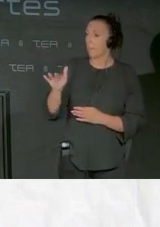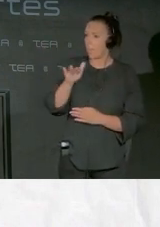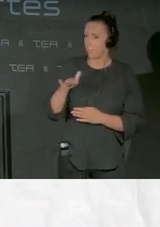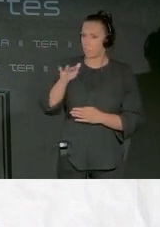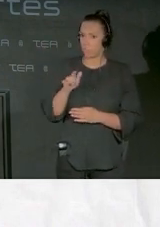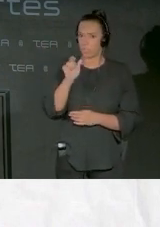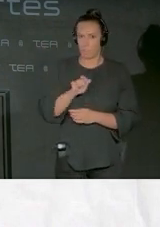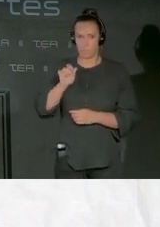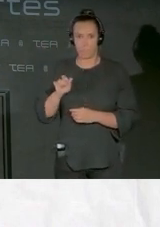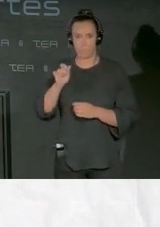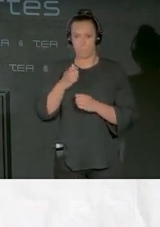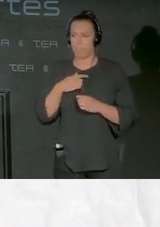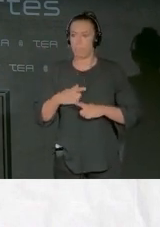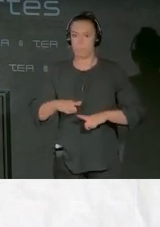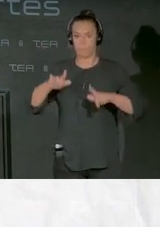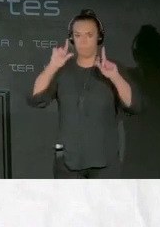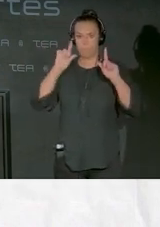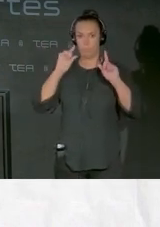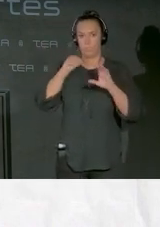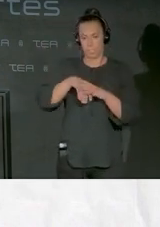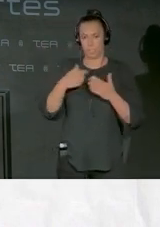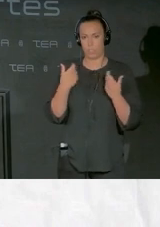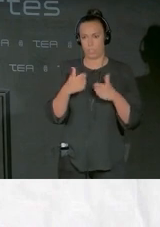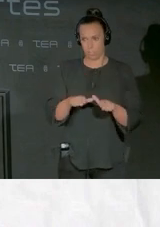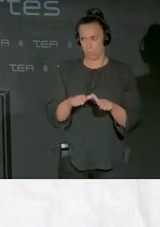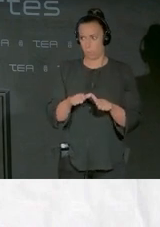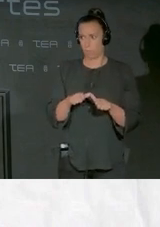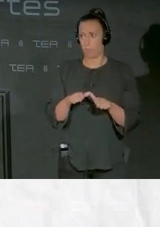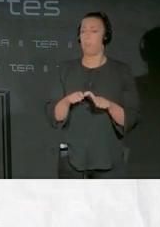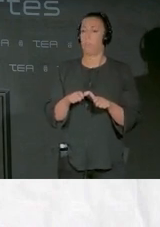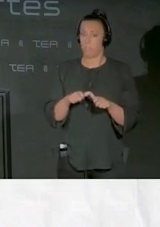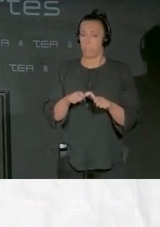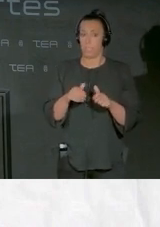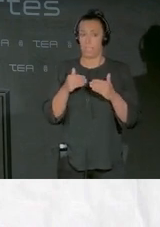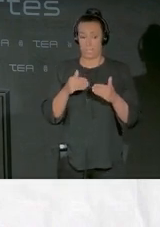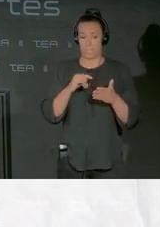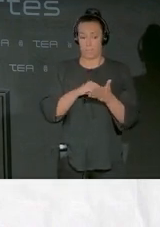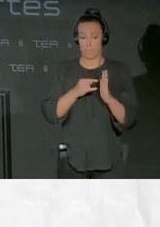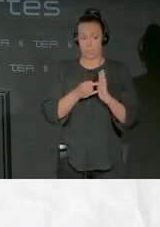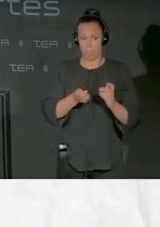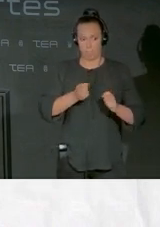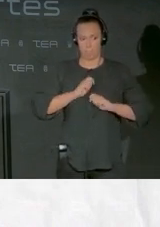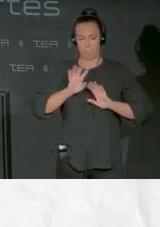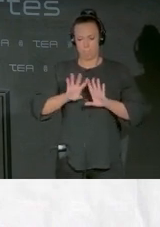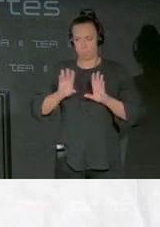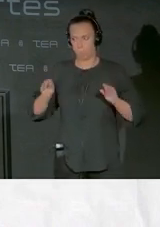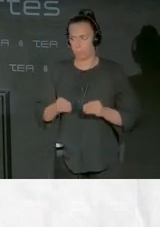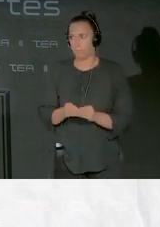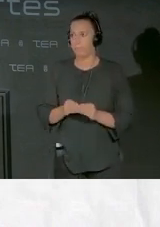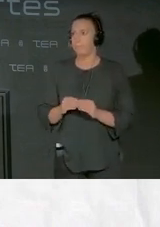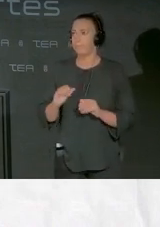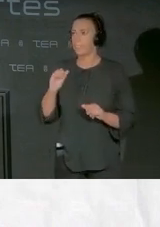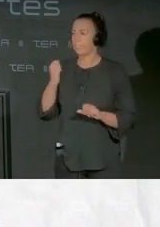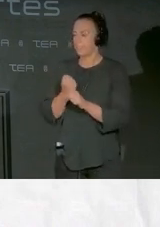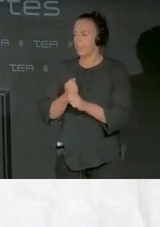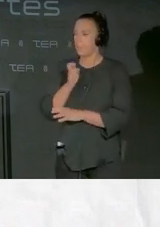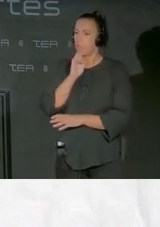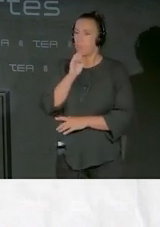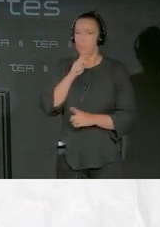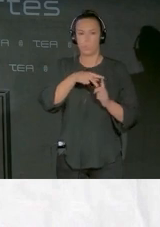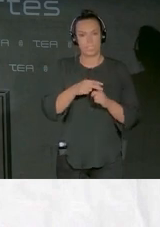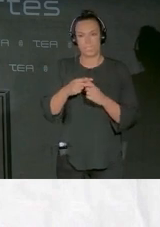to speak to them in a meaningful way. So we, for instance, we did 12 workshops, which together they were sort of attended by over